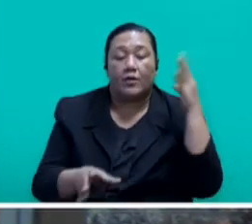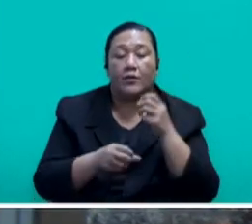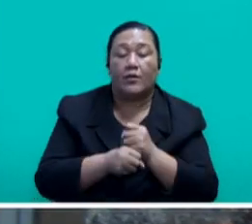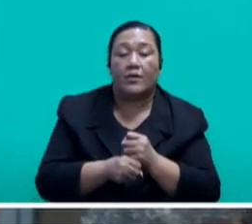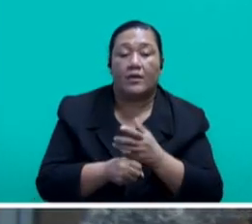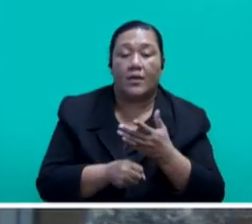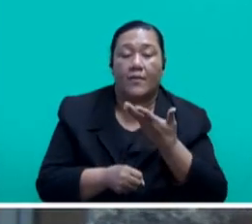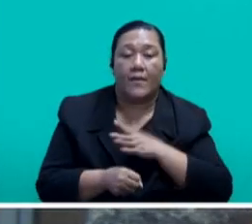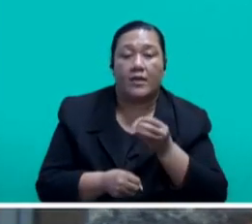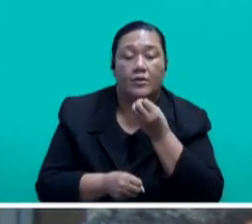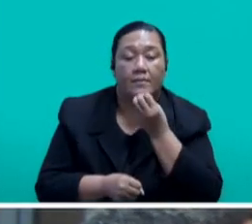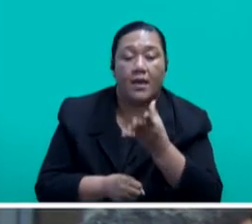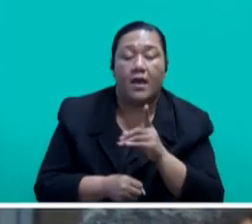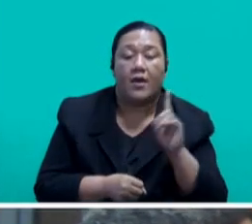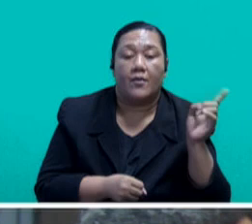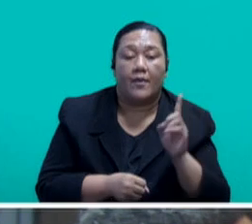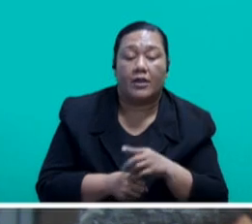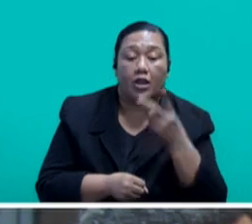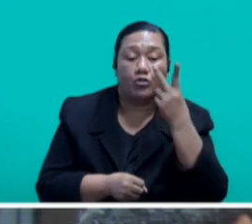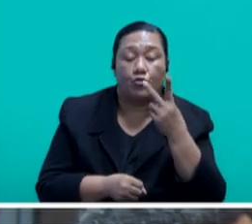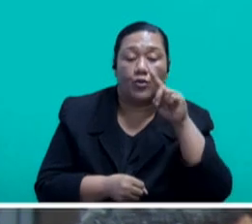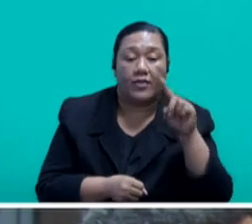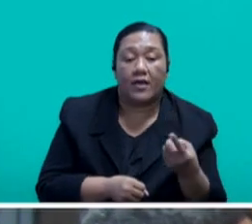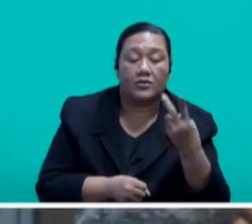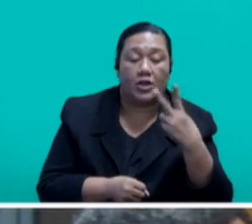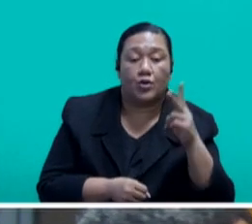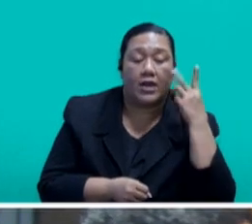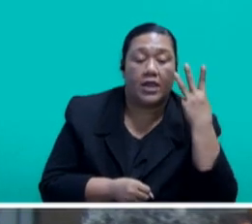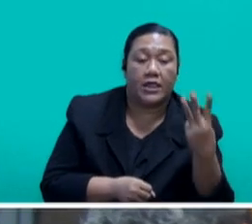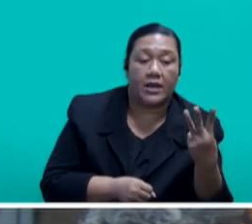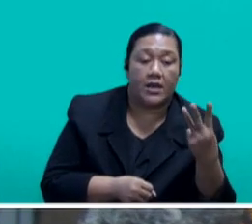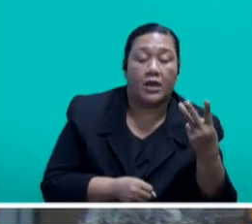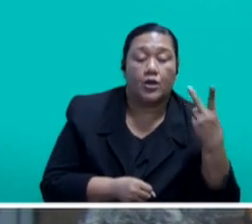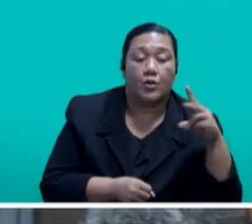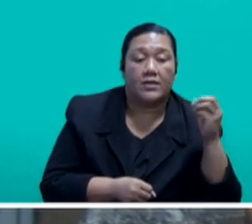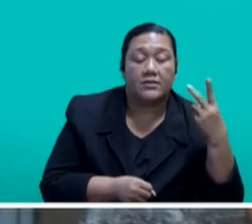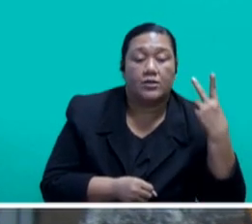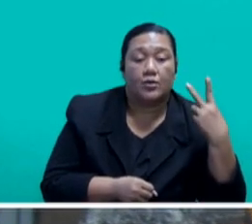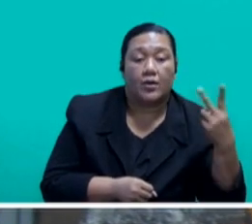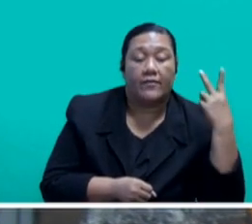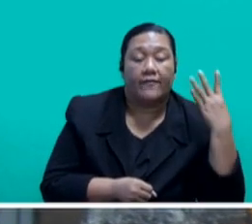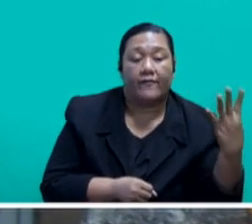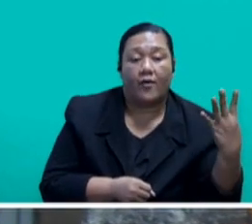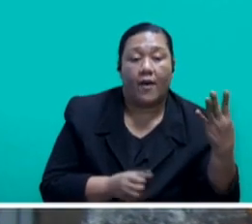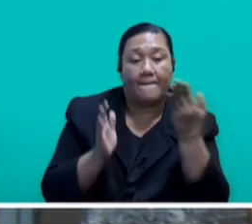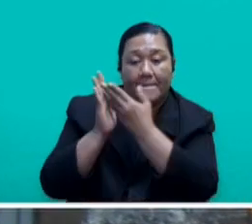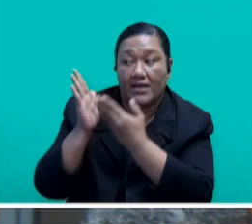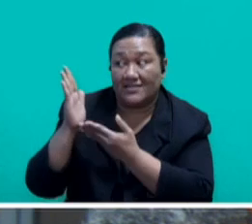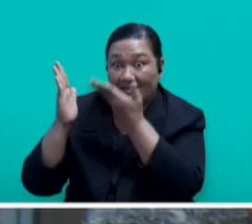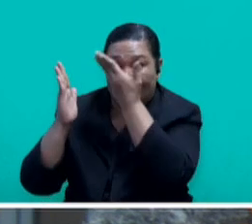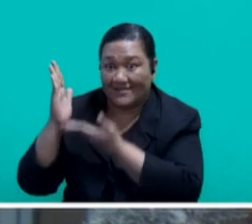saying that the 2023 and the 2024 budget is